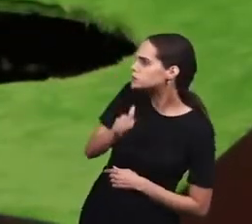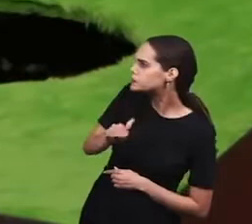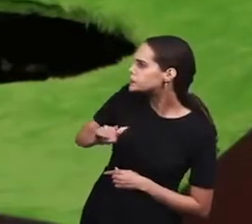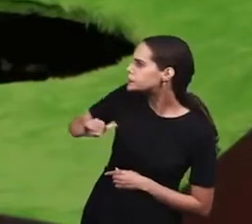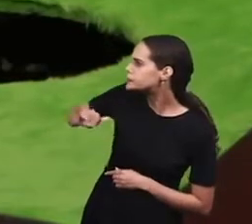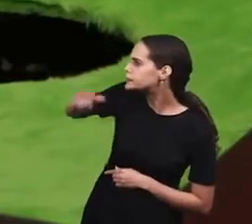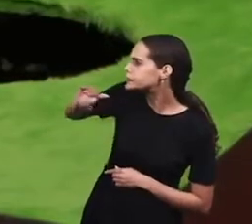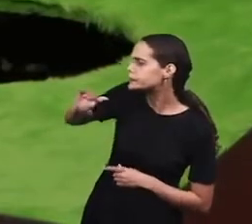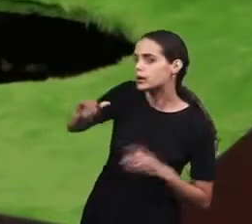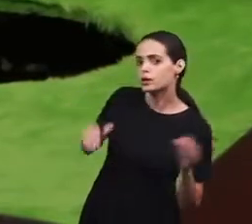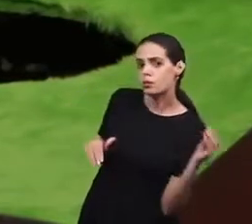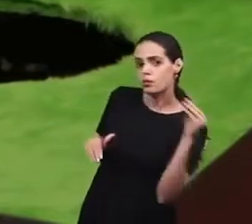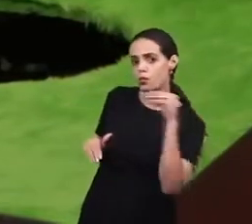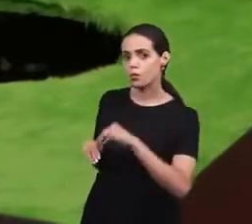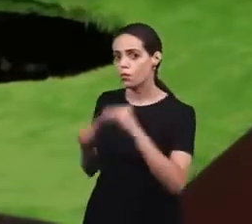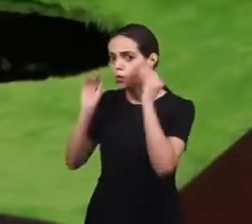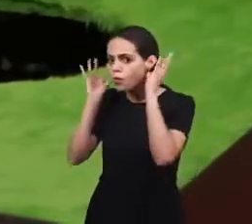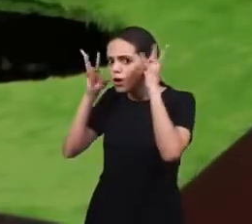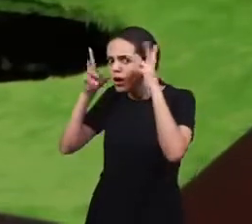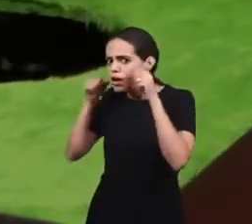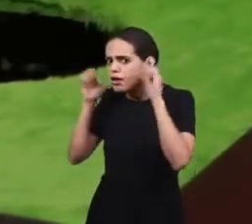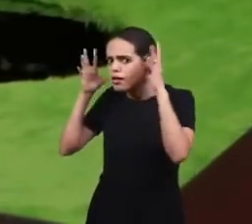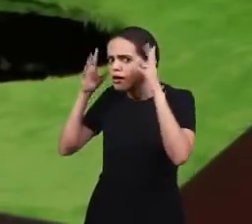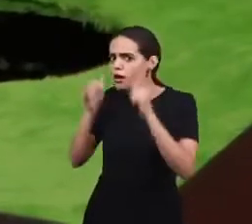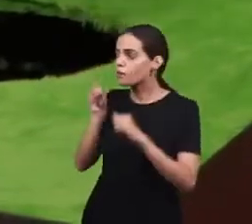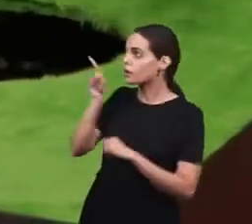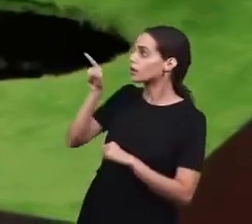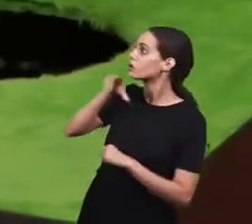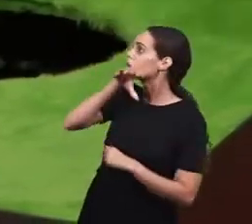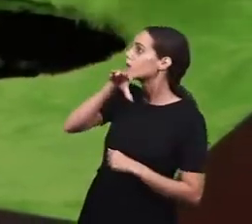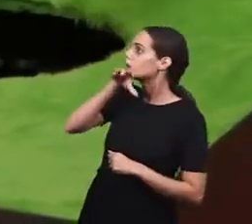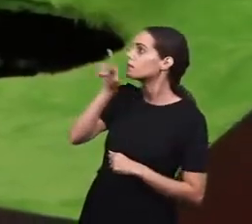And in this hole, the lions are put in there.